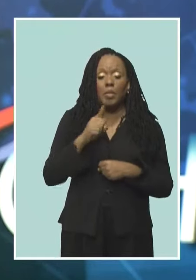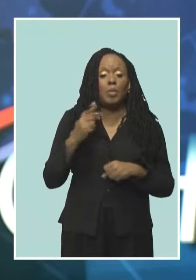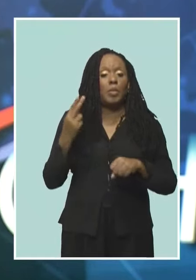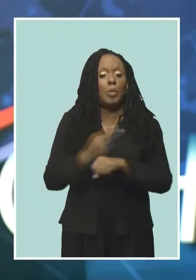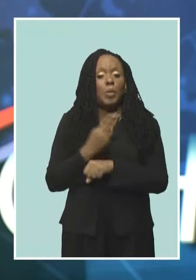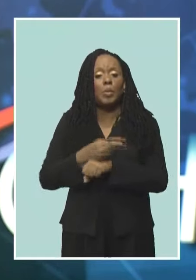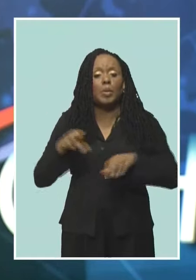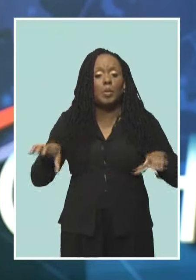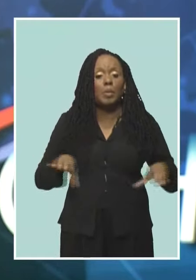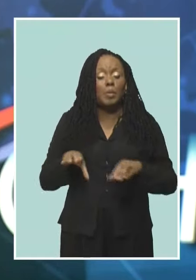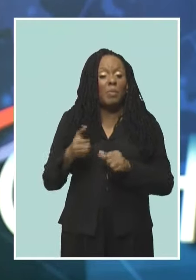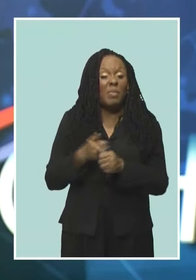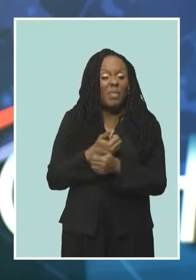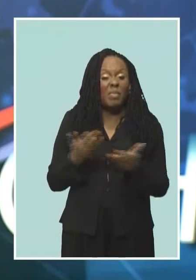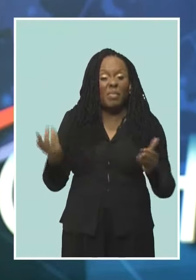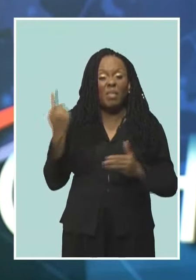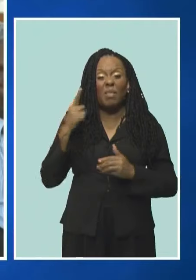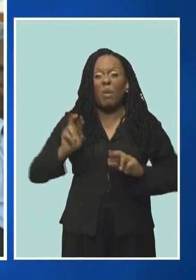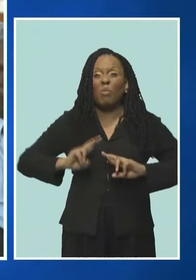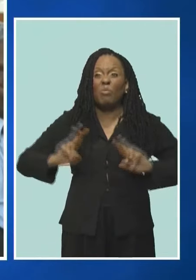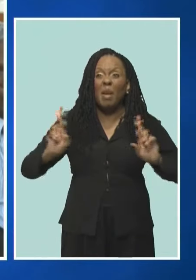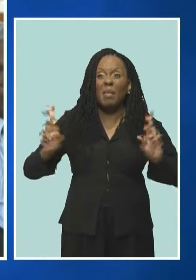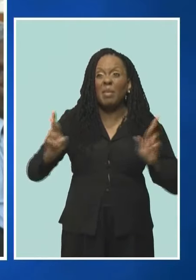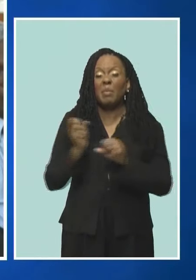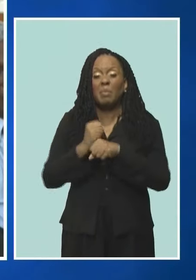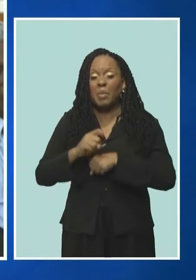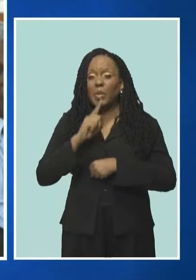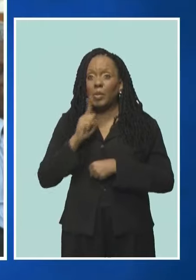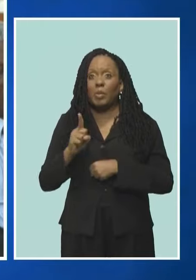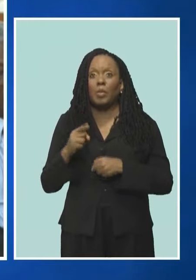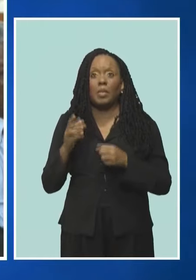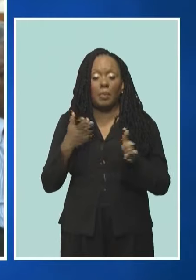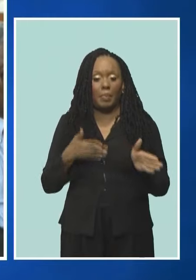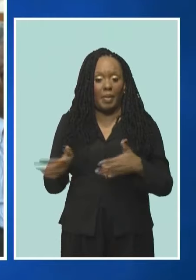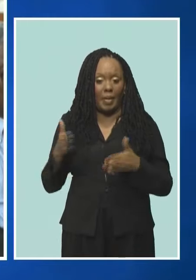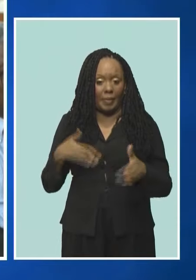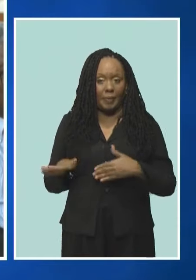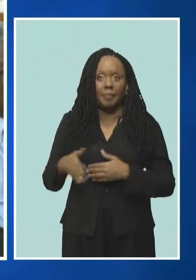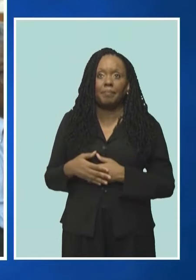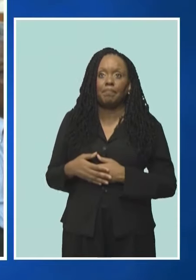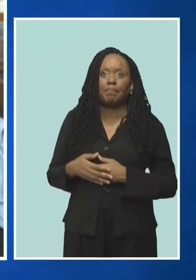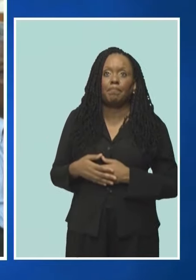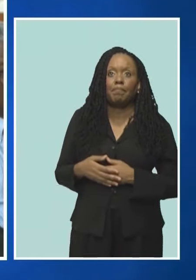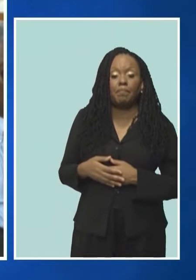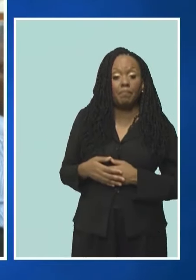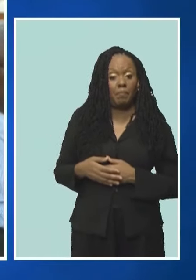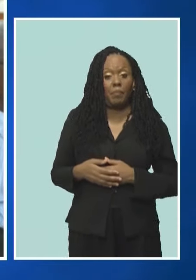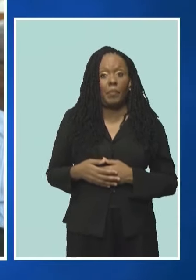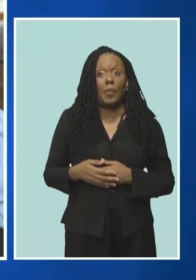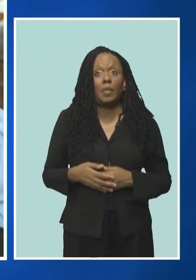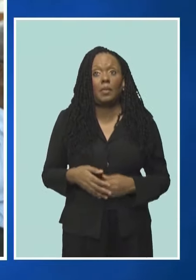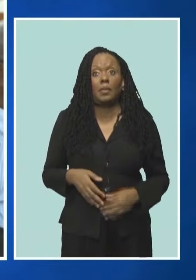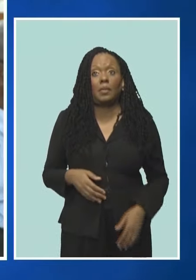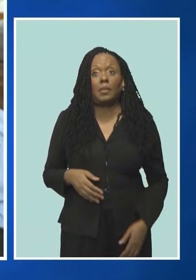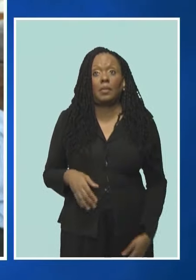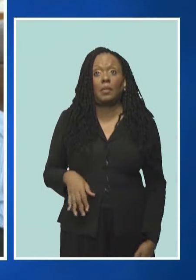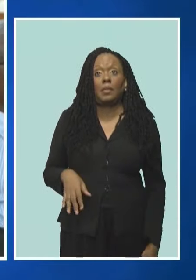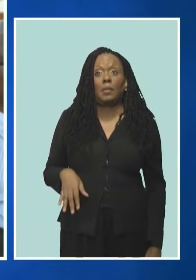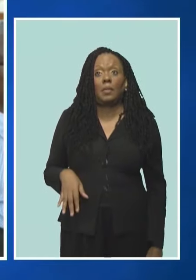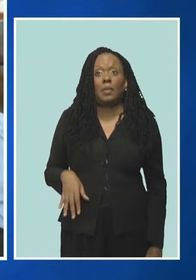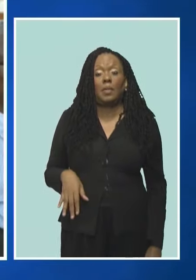party to prepare. They are, after all, the government in waiting and not the waiting government